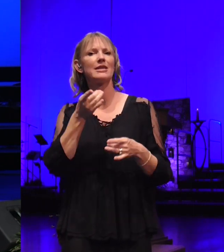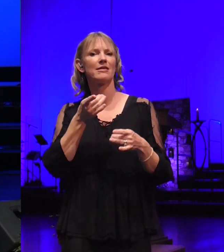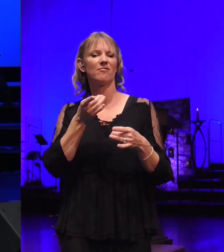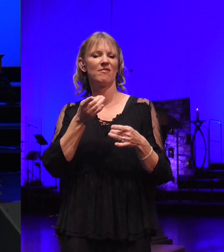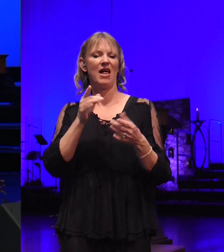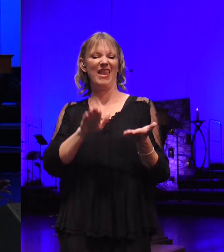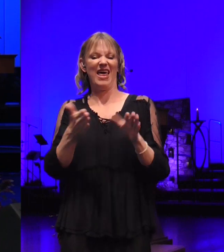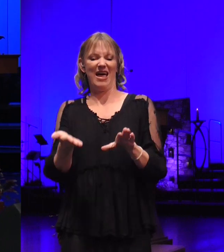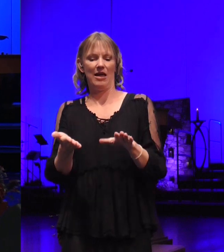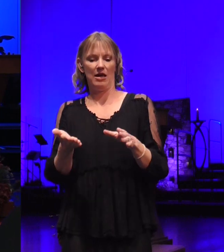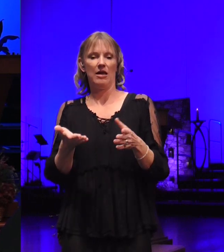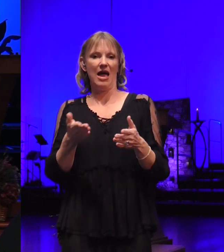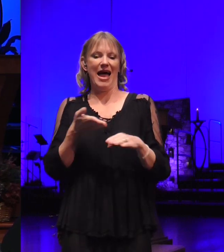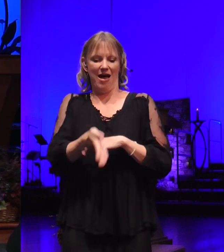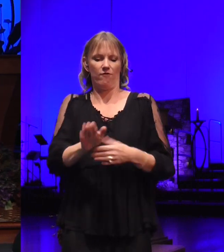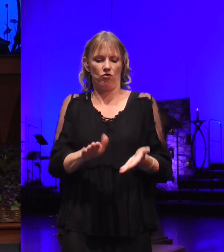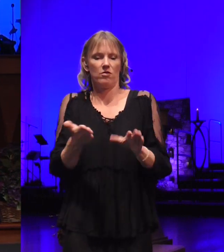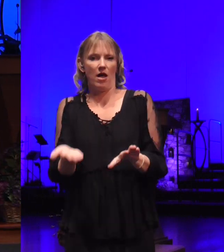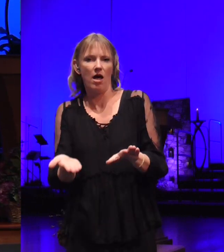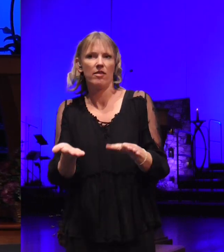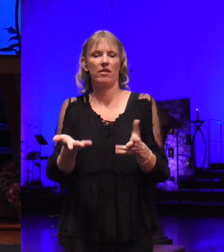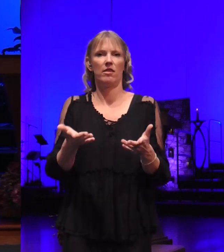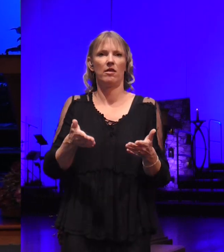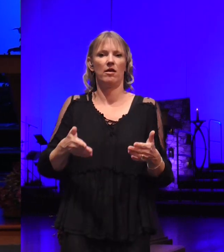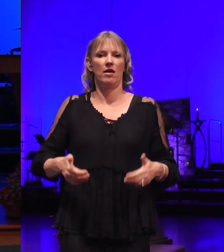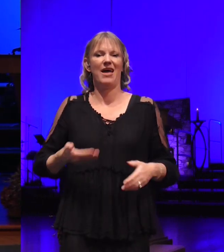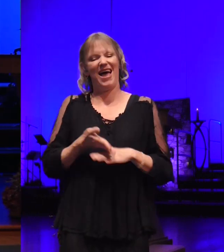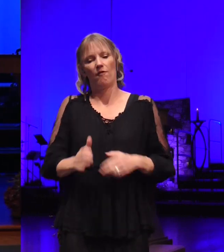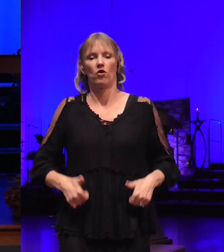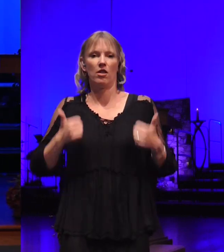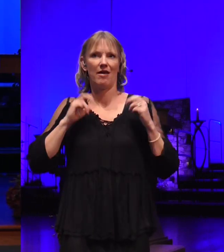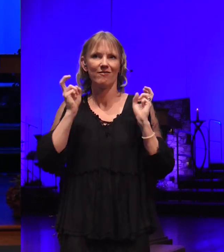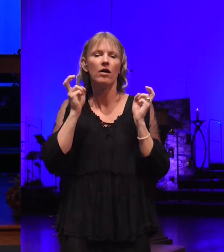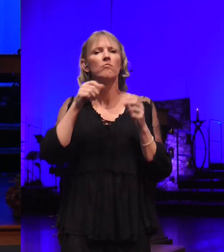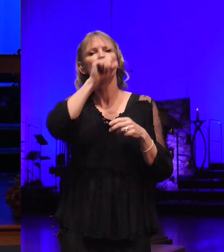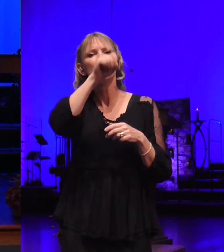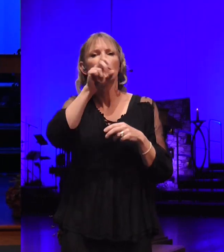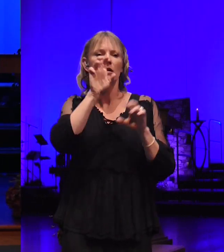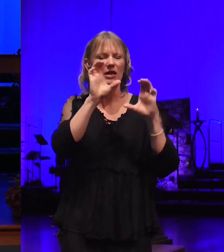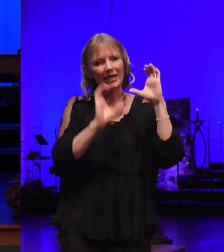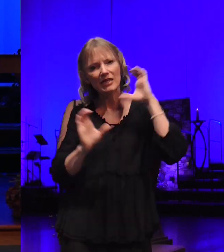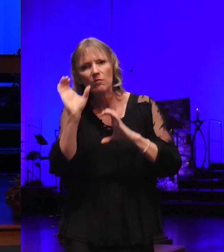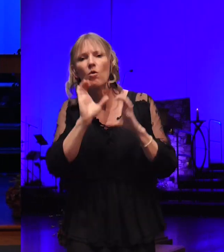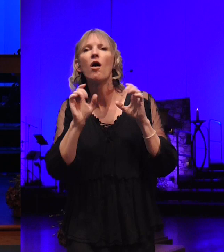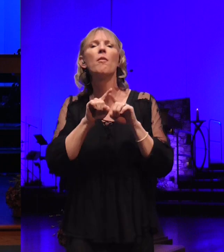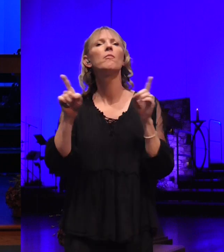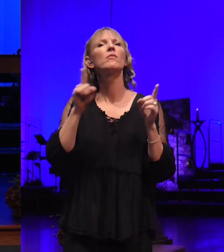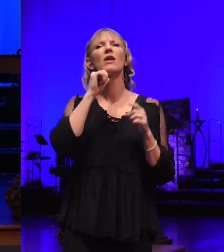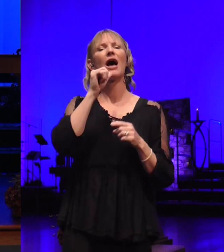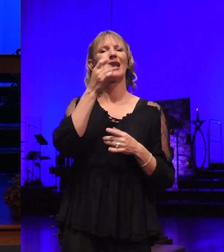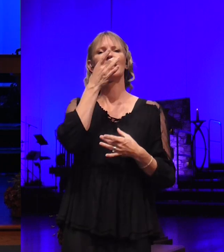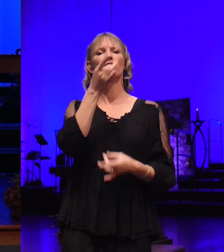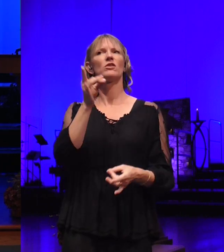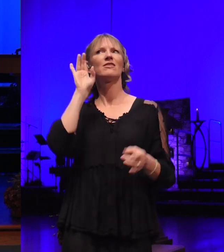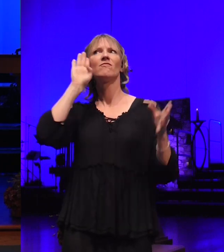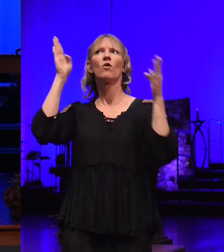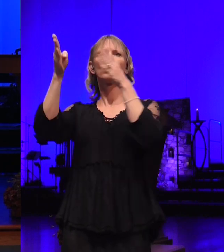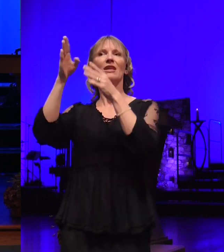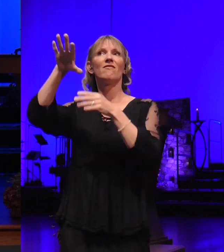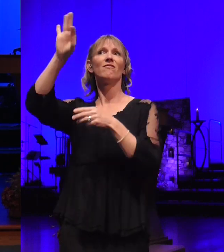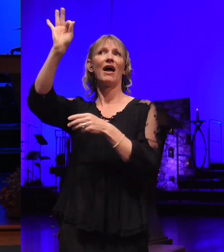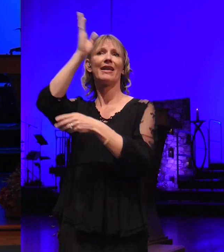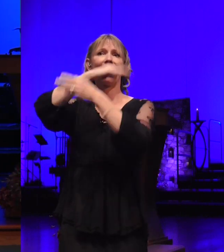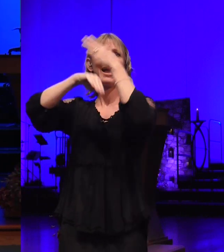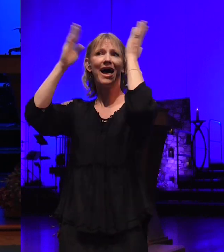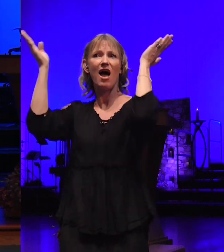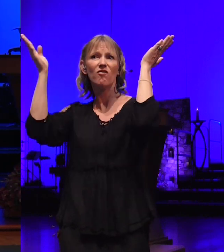We love to talk about it. We love to explore it. But we're not as interested in finding heaven in the afterlife as we are about experiencing